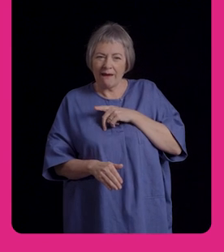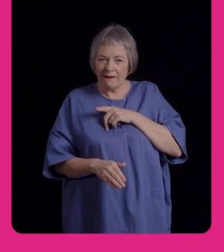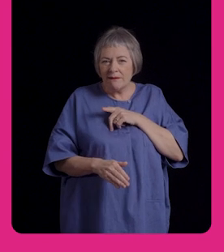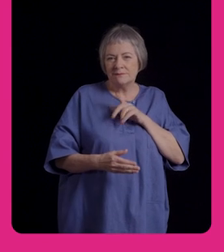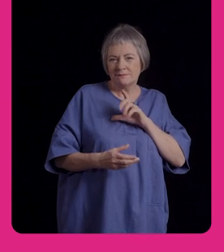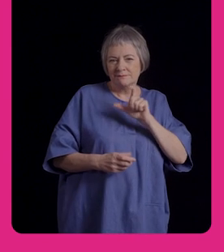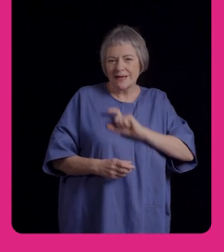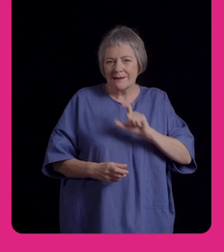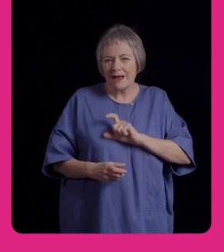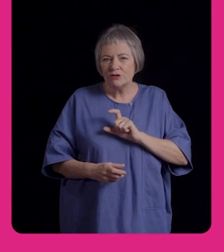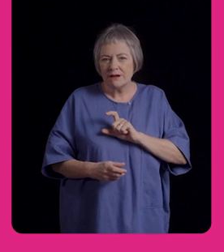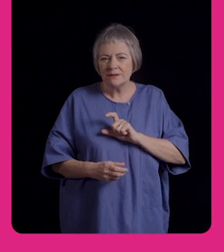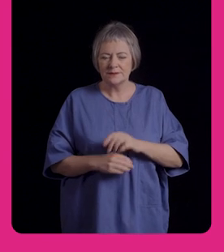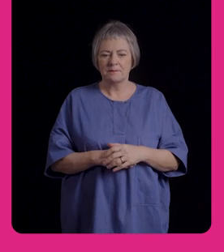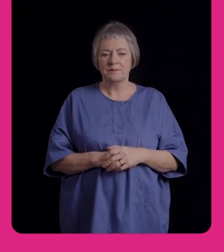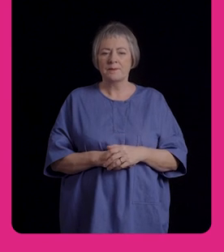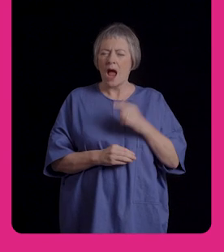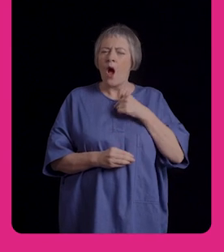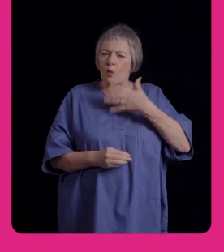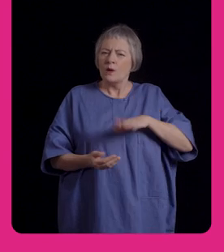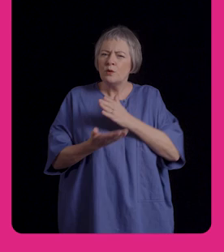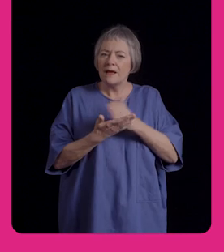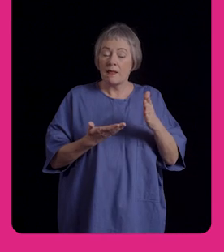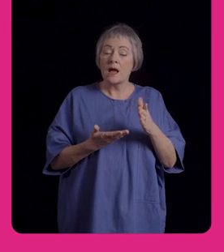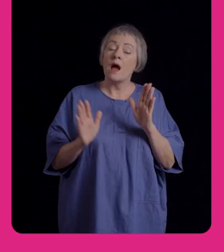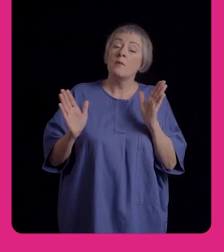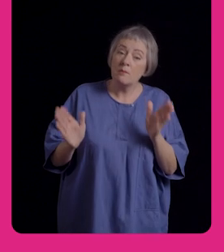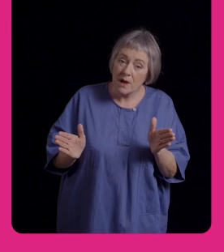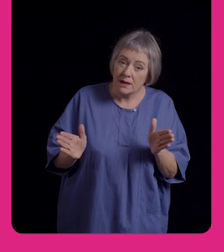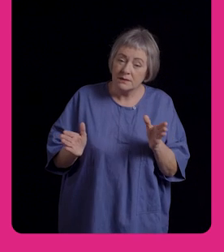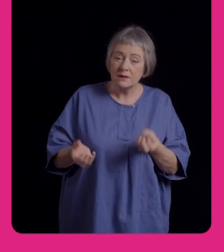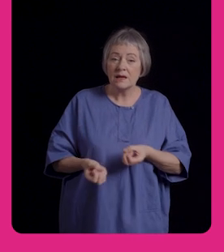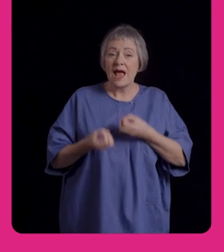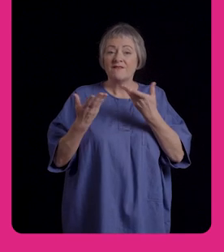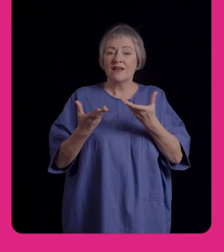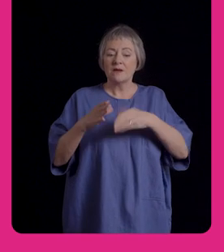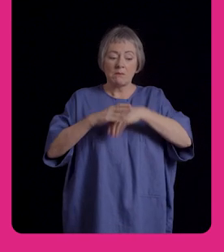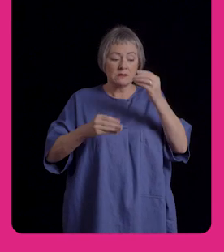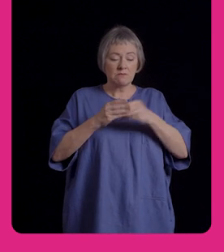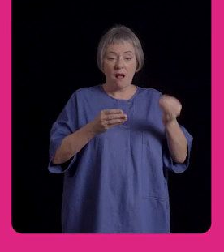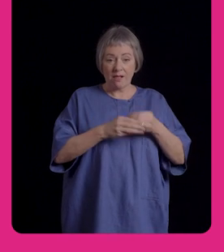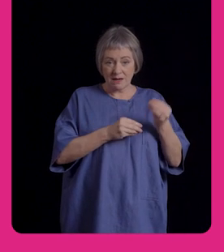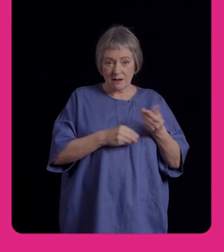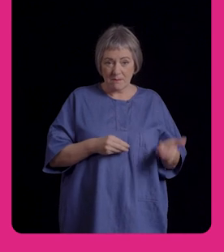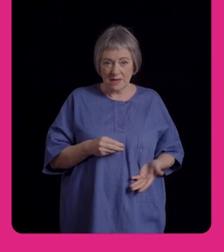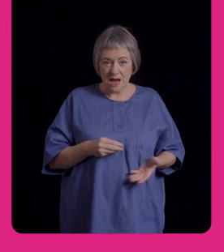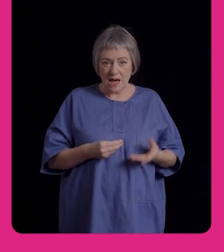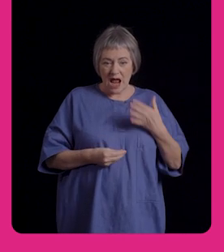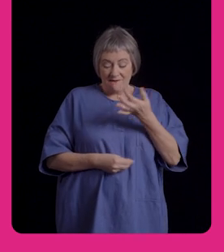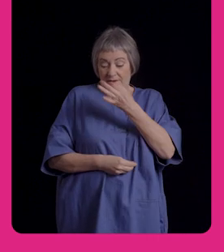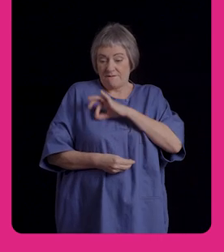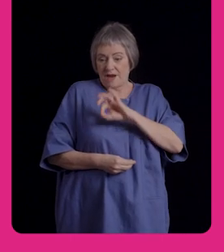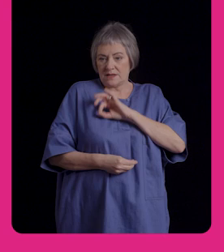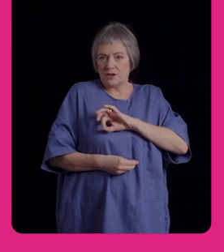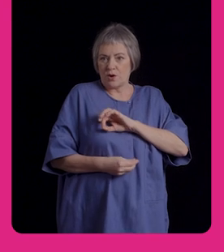I just wanna be really clear about that, right? I have, however, given up the smuggling game and I have invested